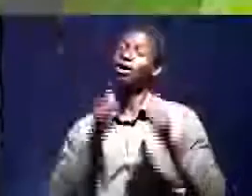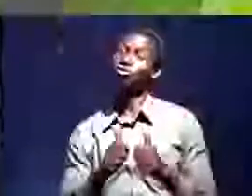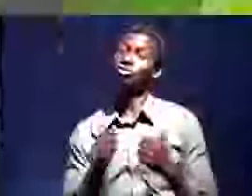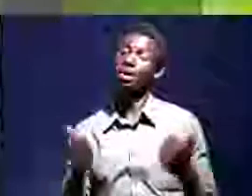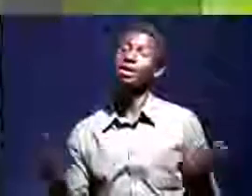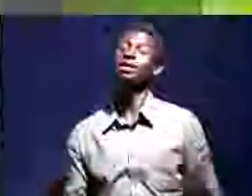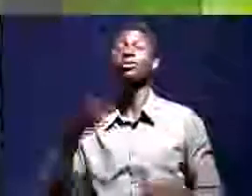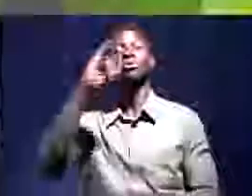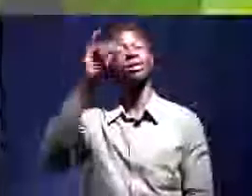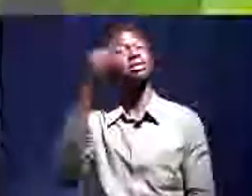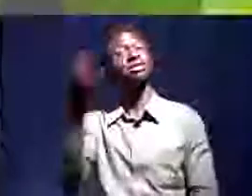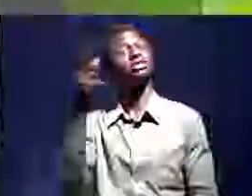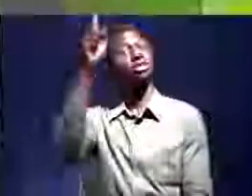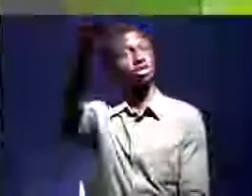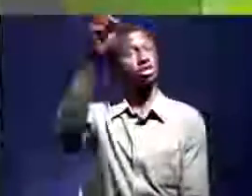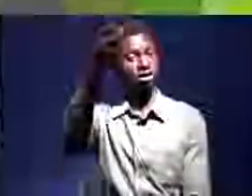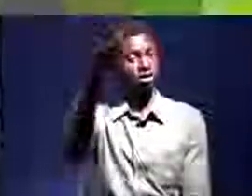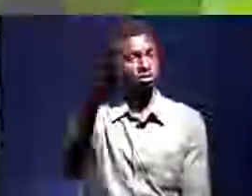Entrepreneurs